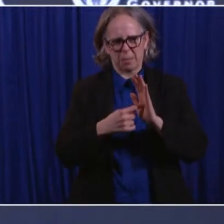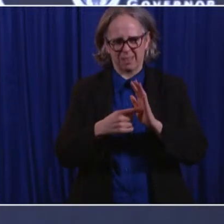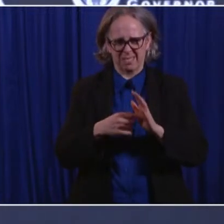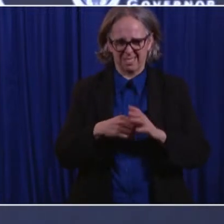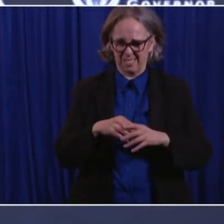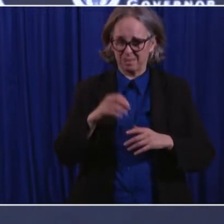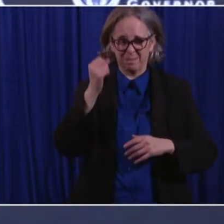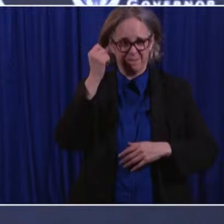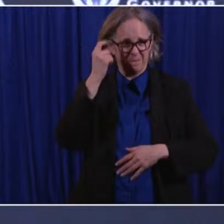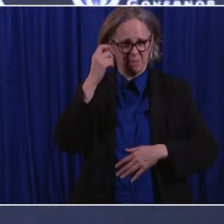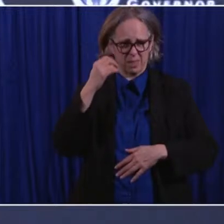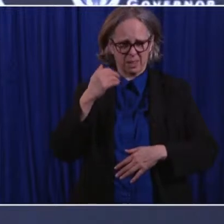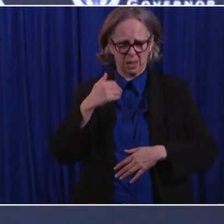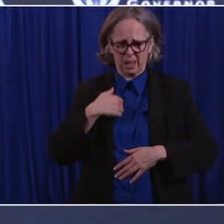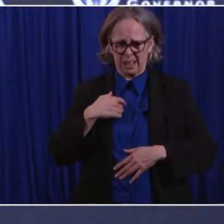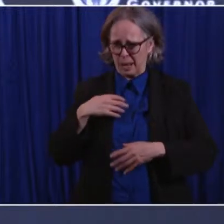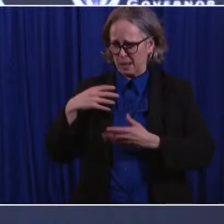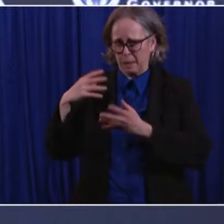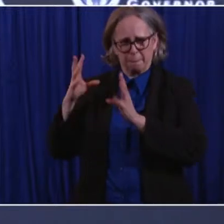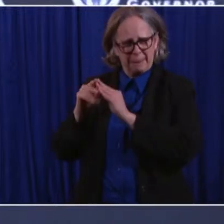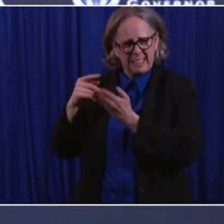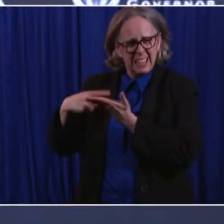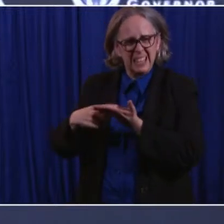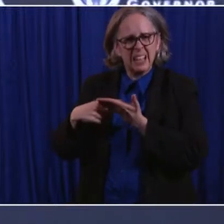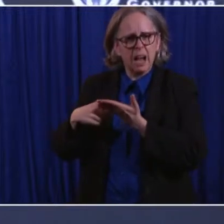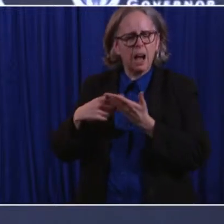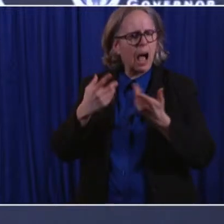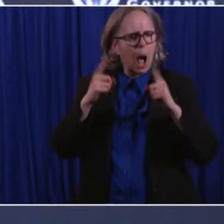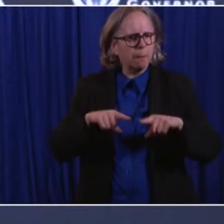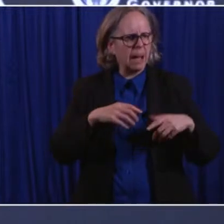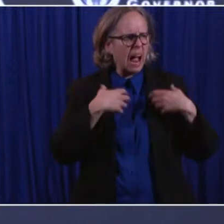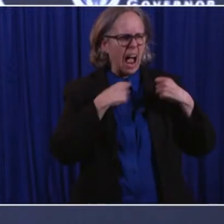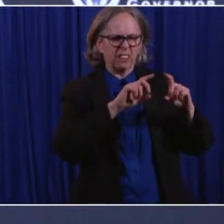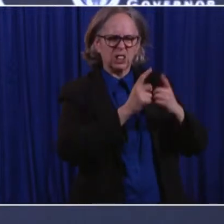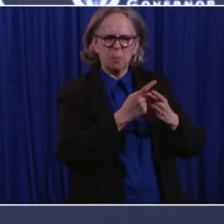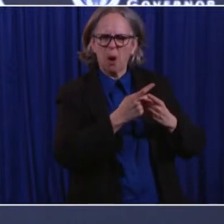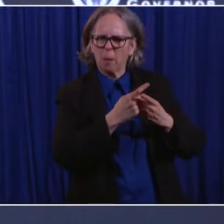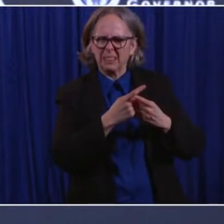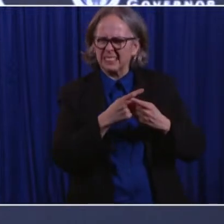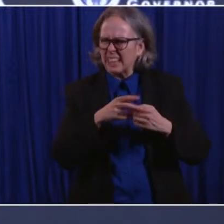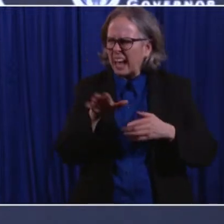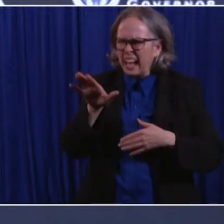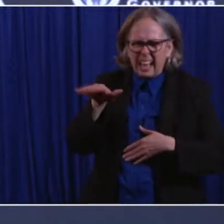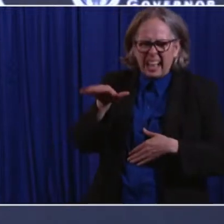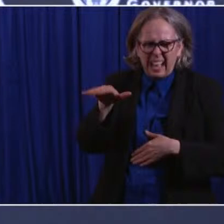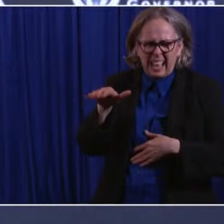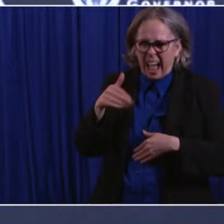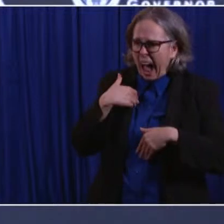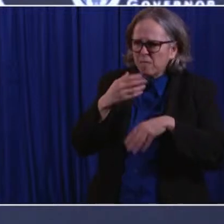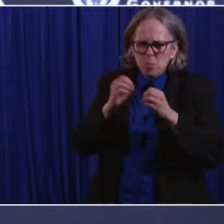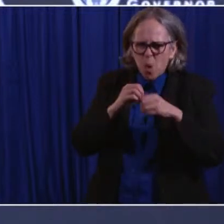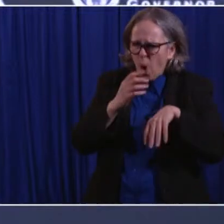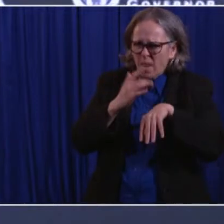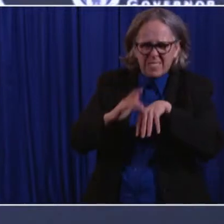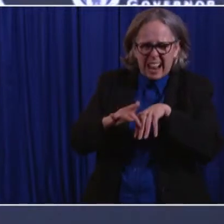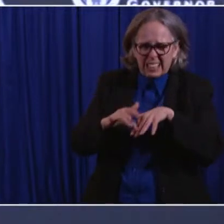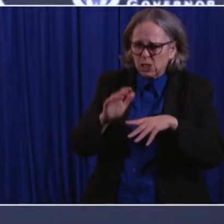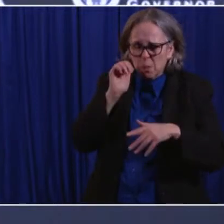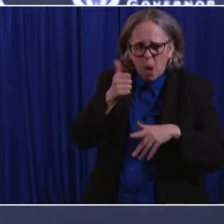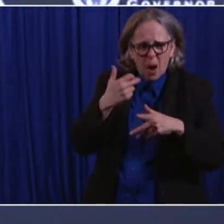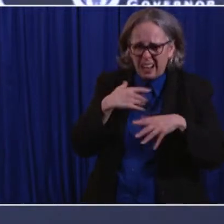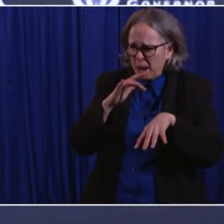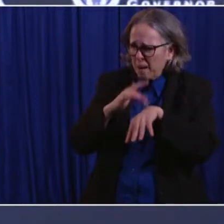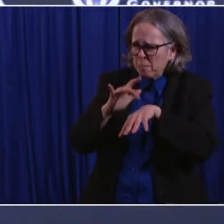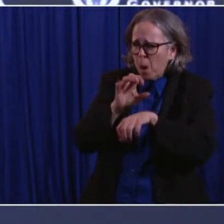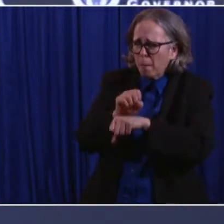today. We have vacancies tomorrow. So when you start seeing vacancies, then the uptick is not going as